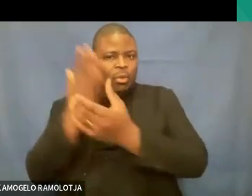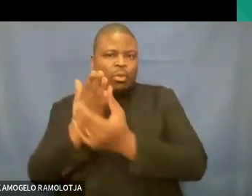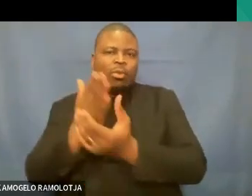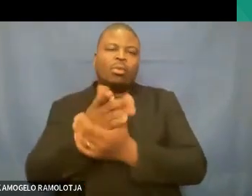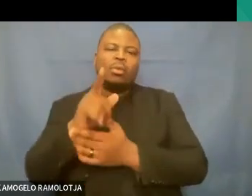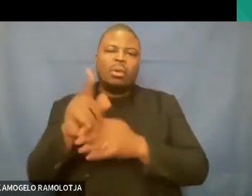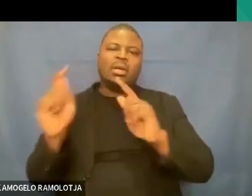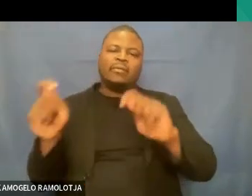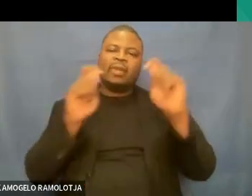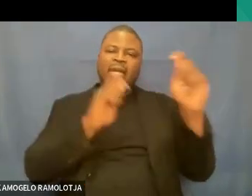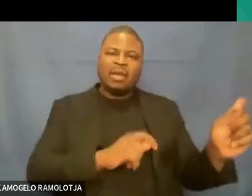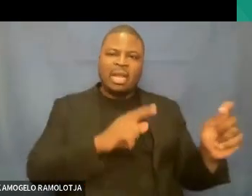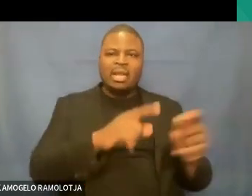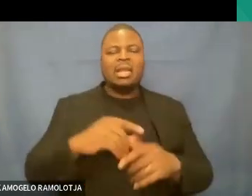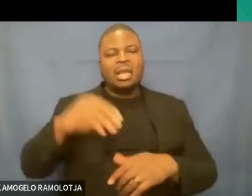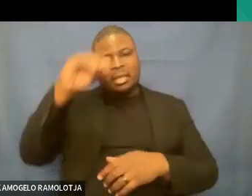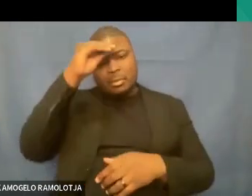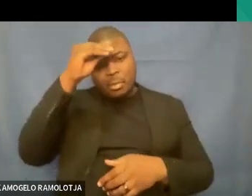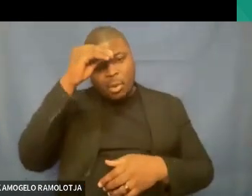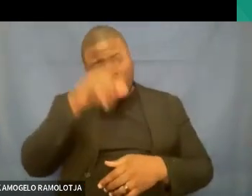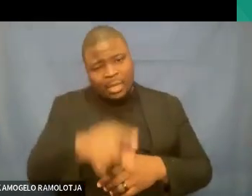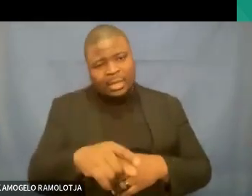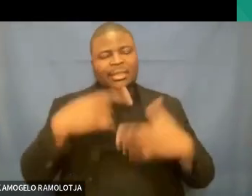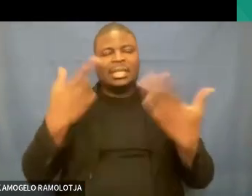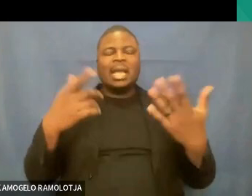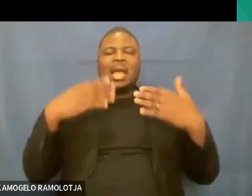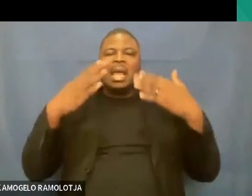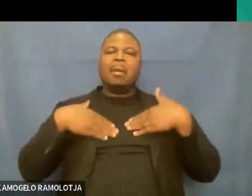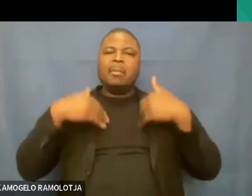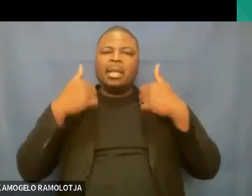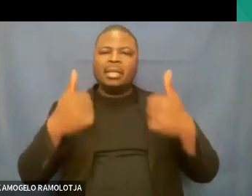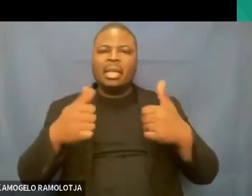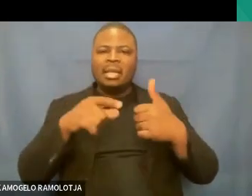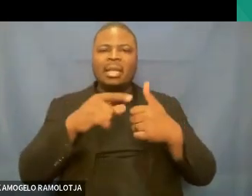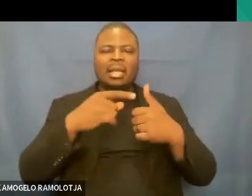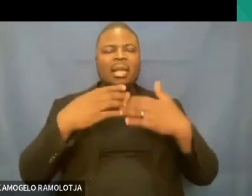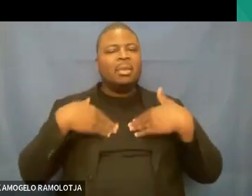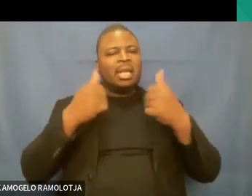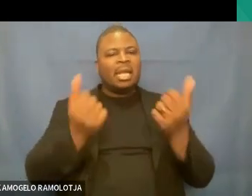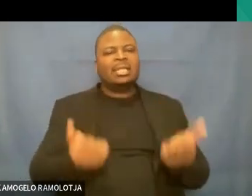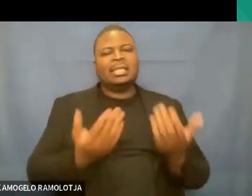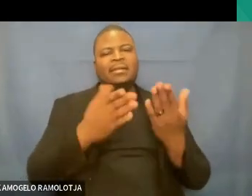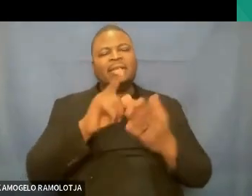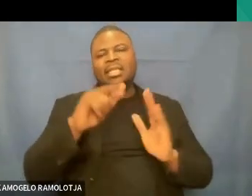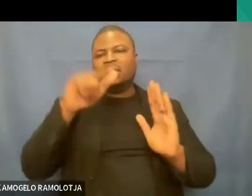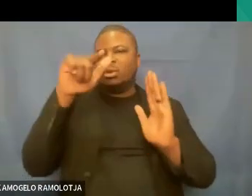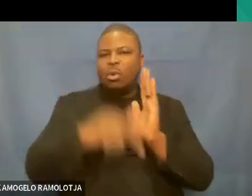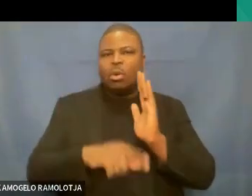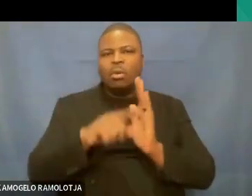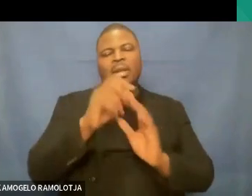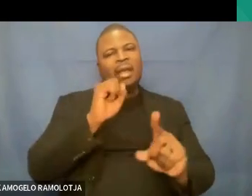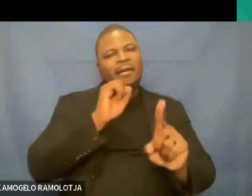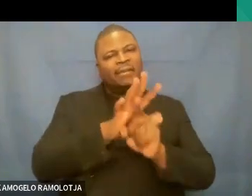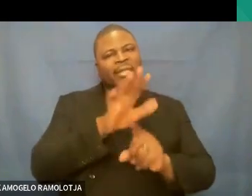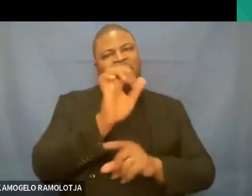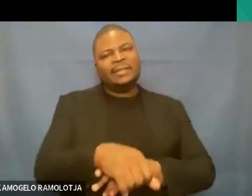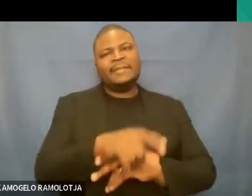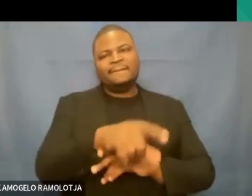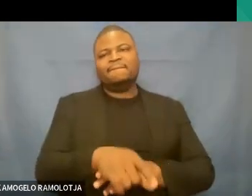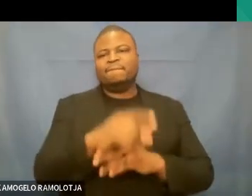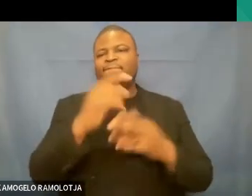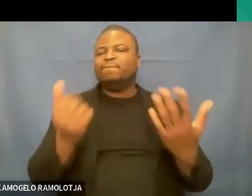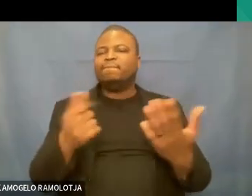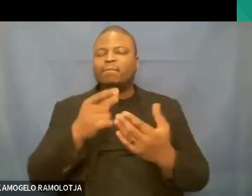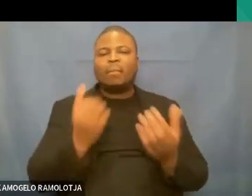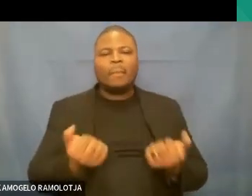our referrals to police and medical services? It's extremely low. And also what we see specifically within the people who use drugs